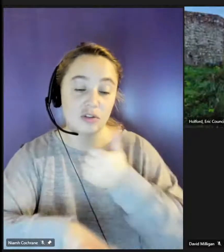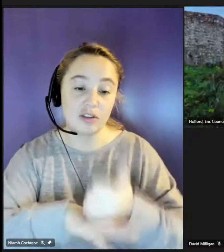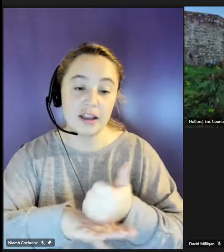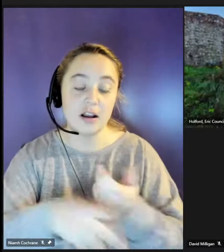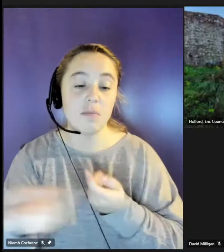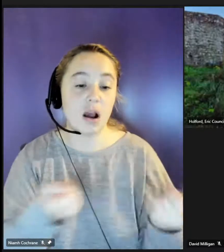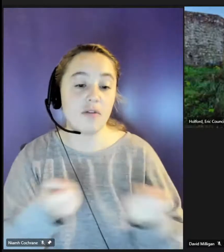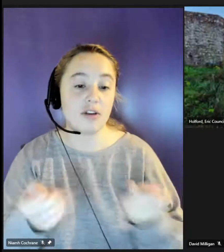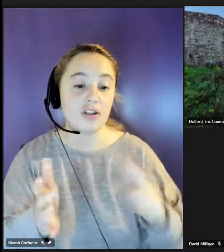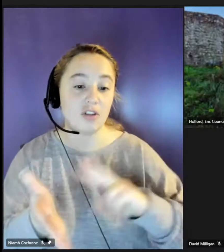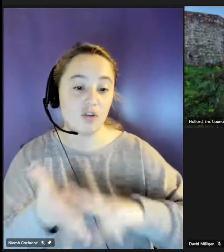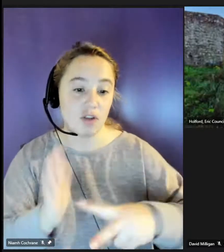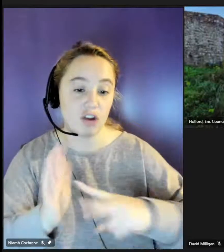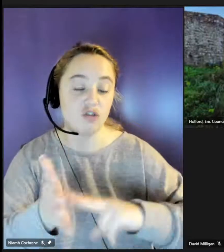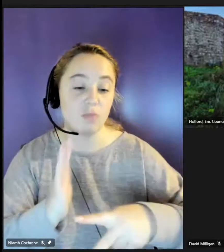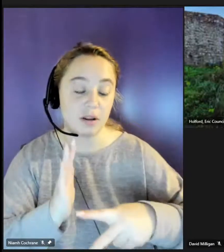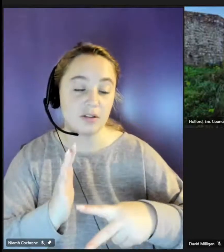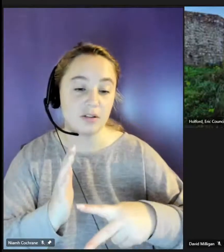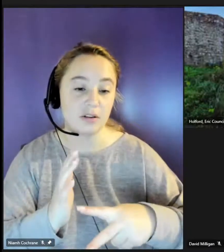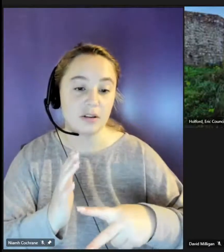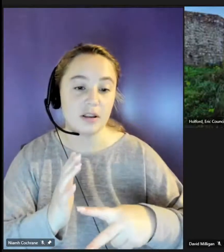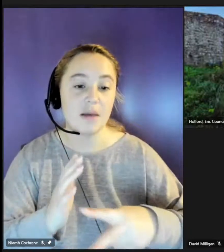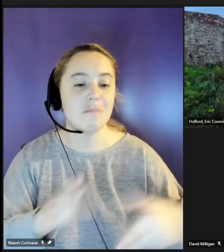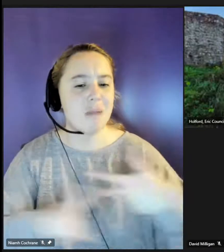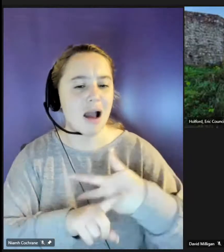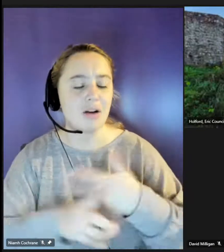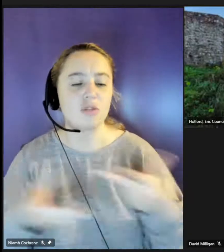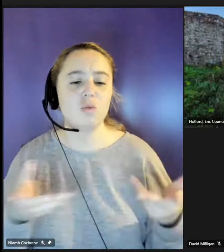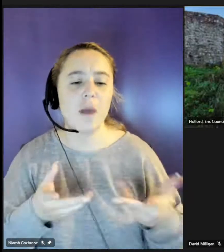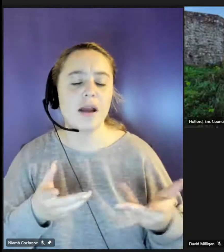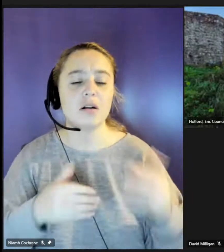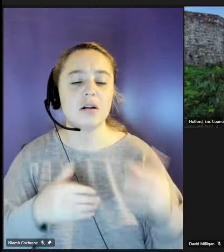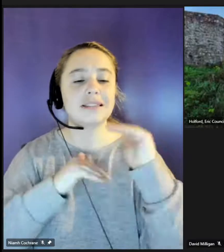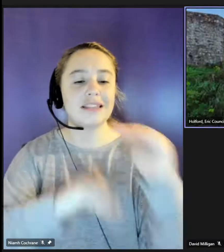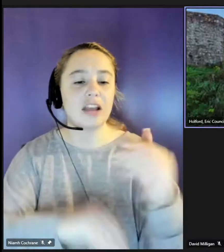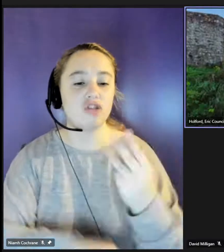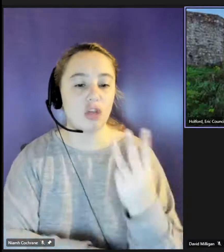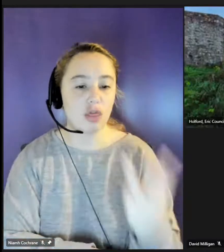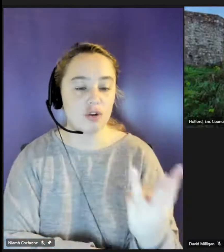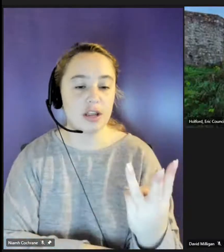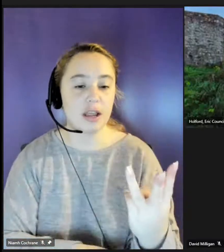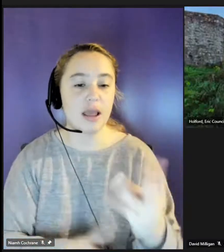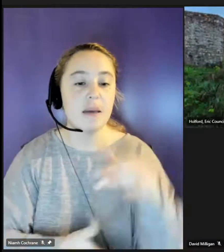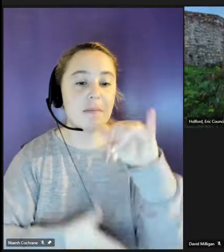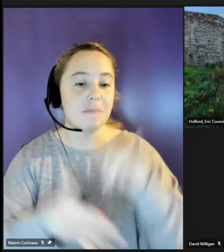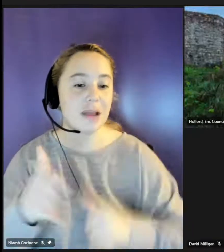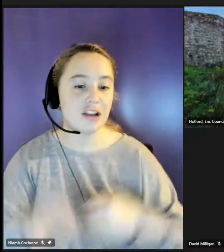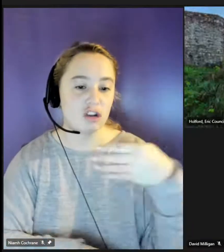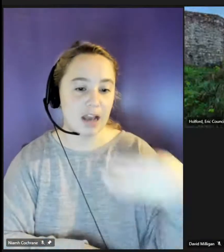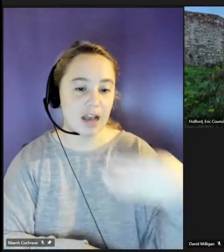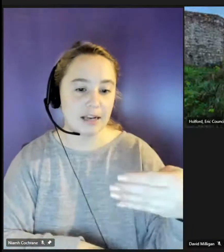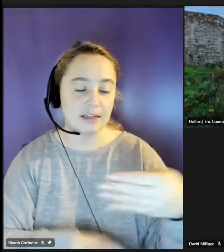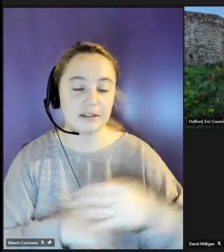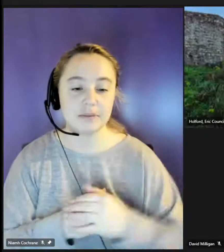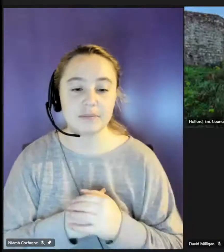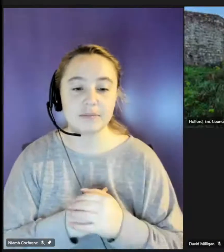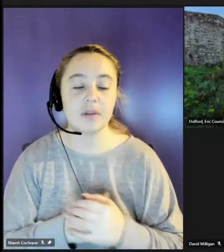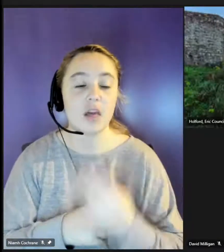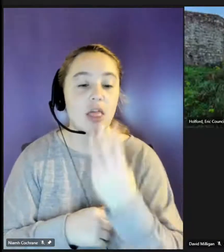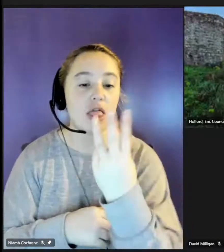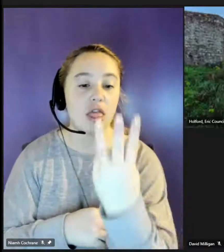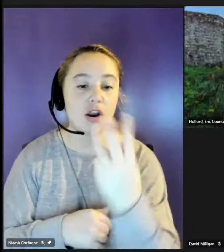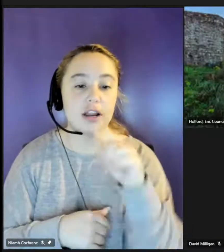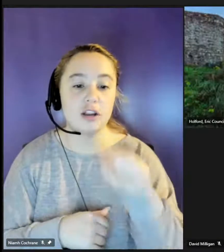the background to this is in section 3 of the report on page 9. And that sections 3.1